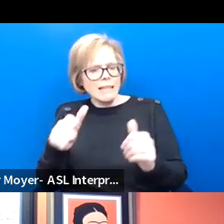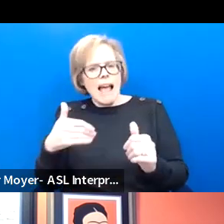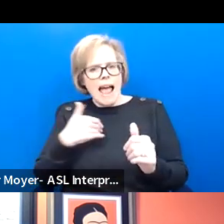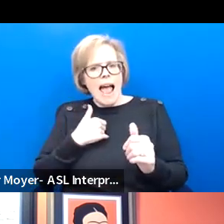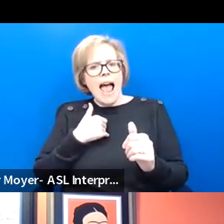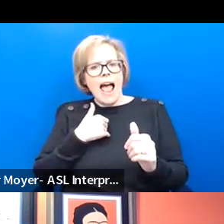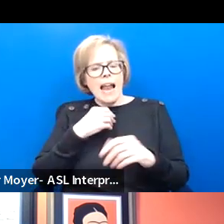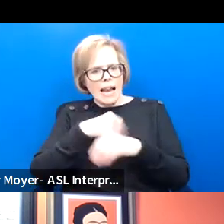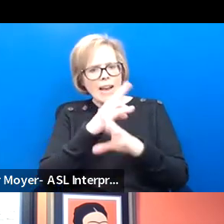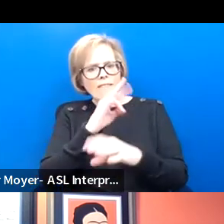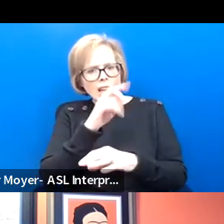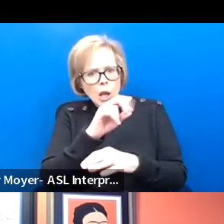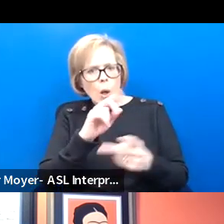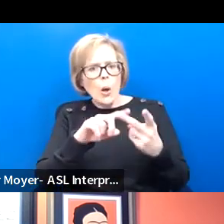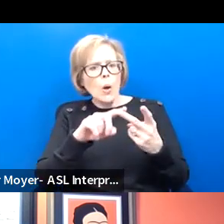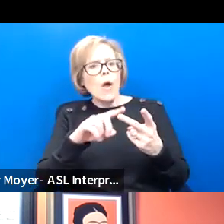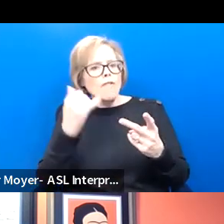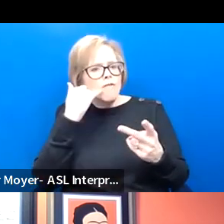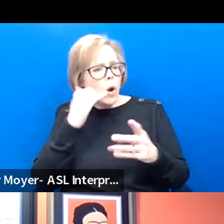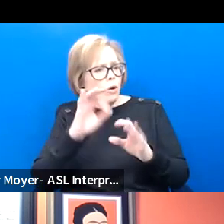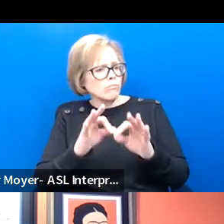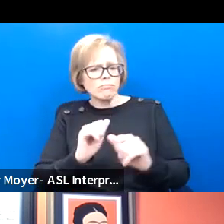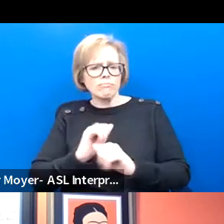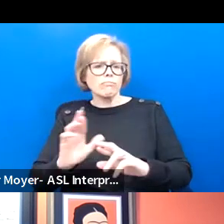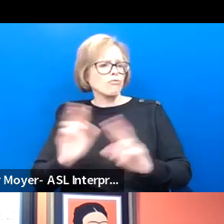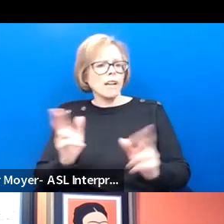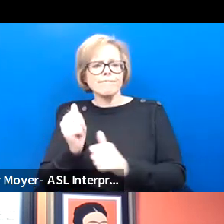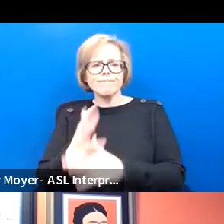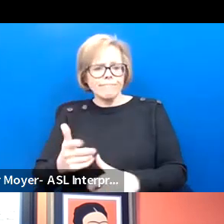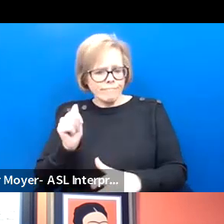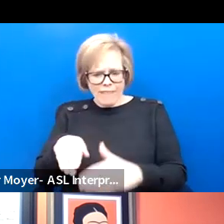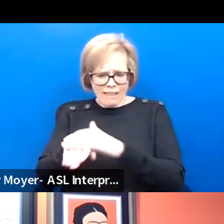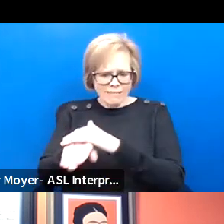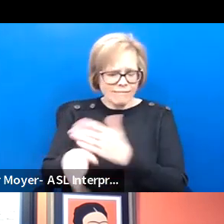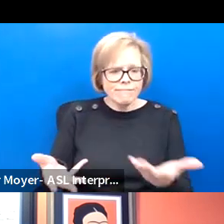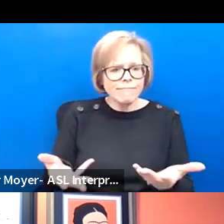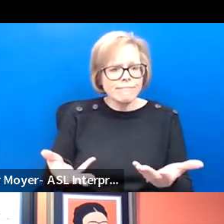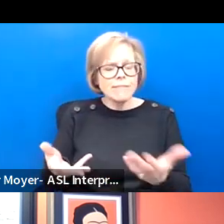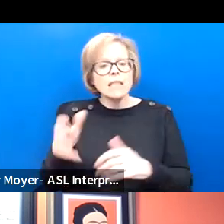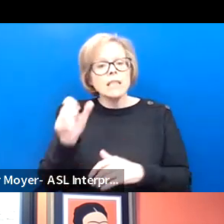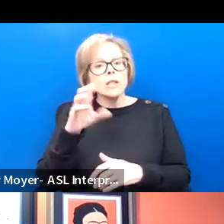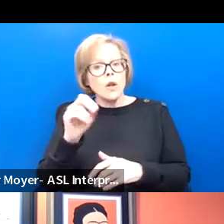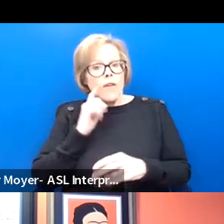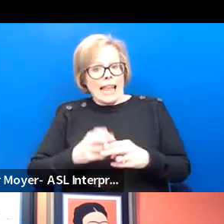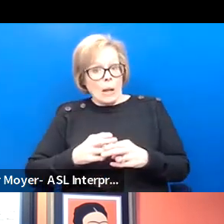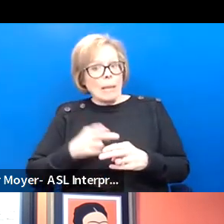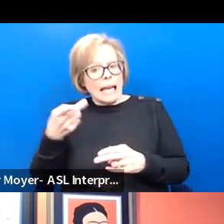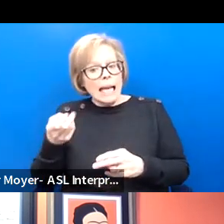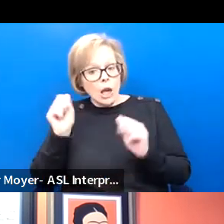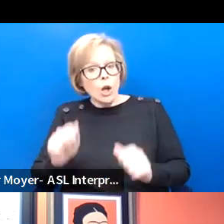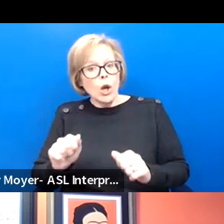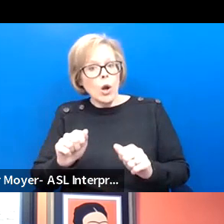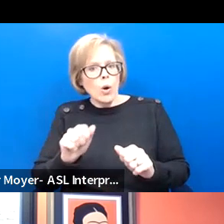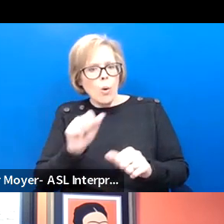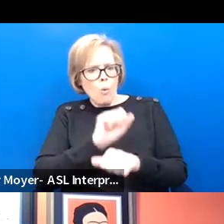video and phone interpreting available readily, like all the time. So in the interim, he was able to work it